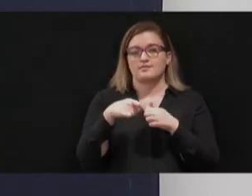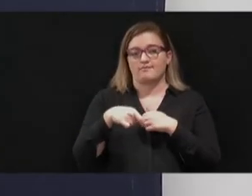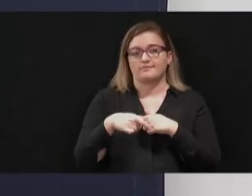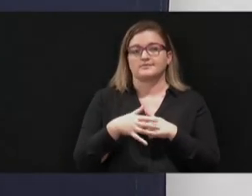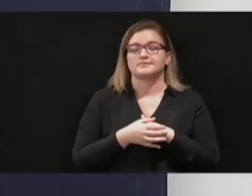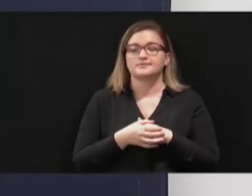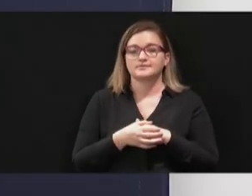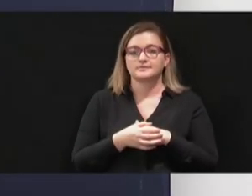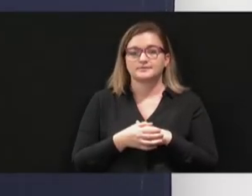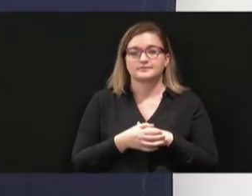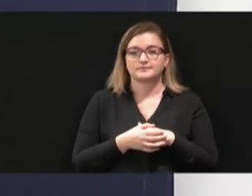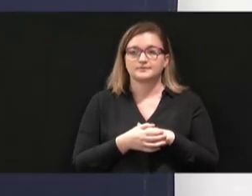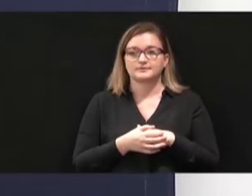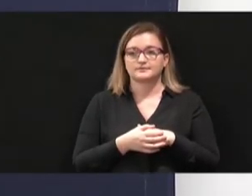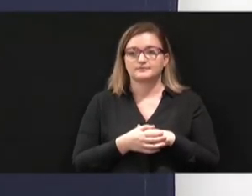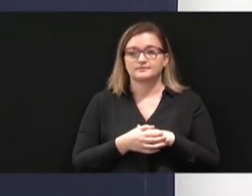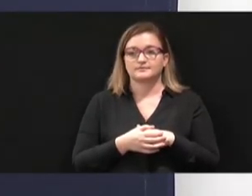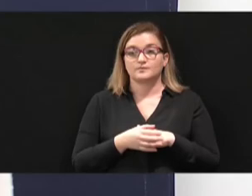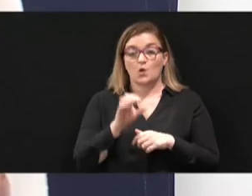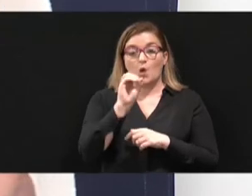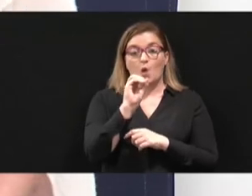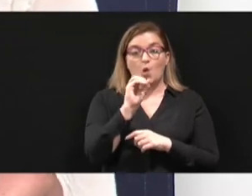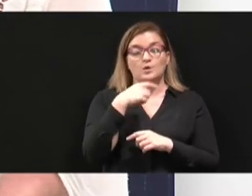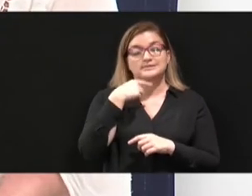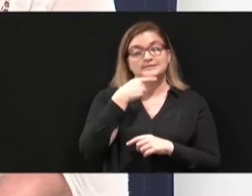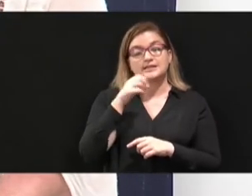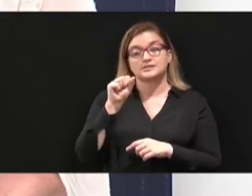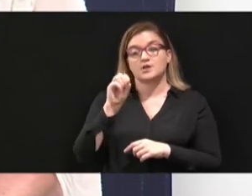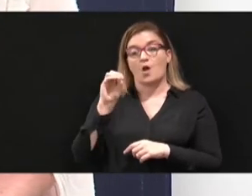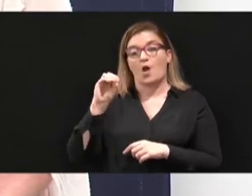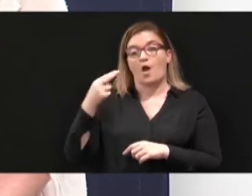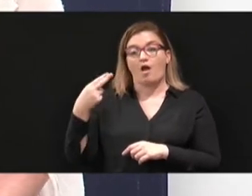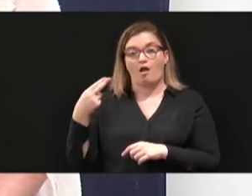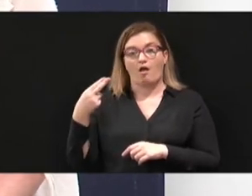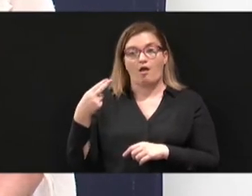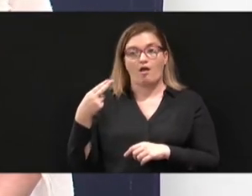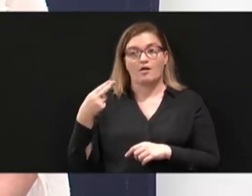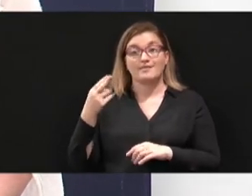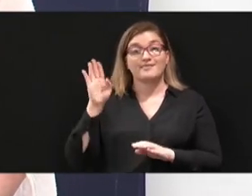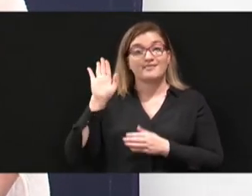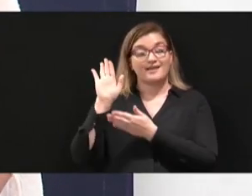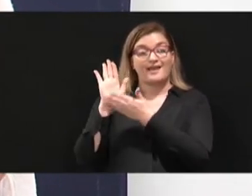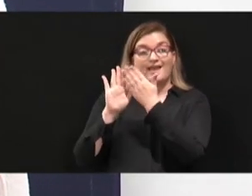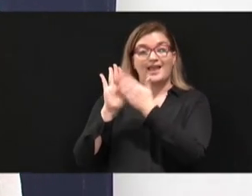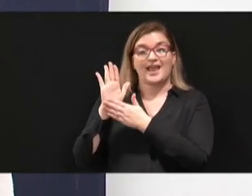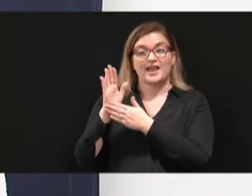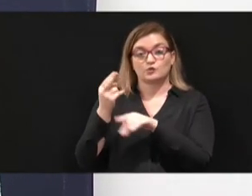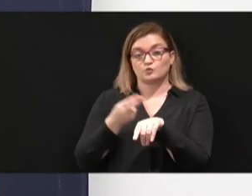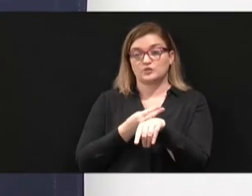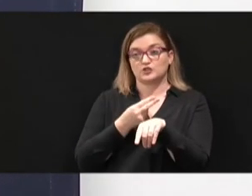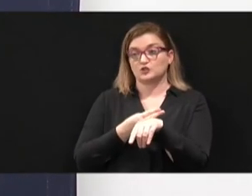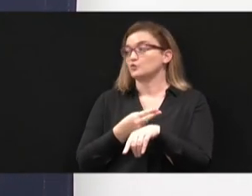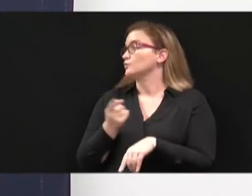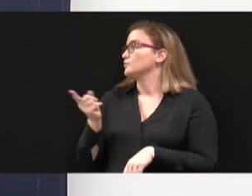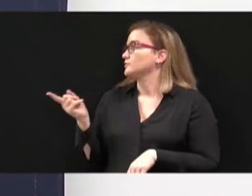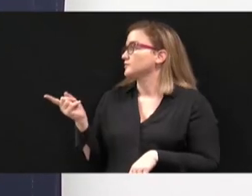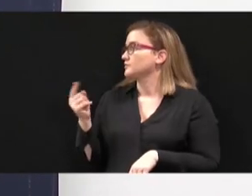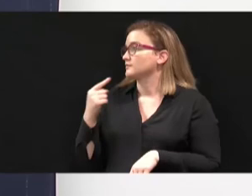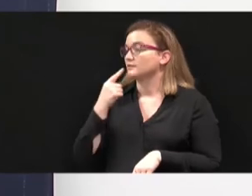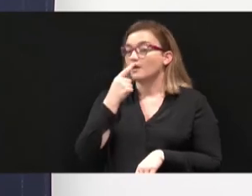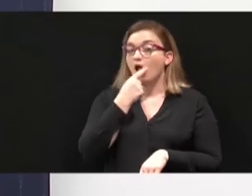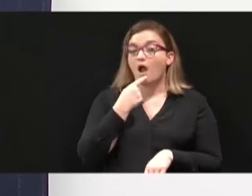Okay, so when we're teaching that O says ah, the signal, the hand signal that we use is when we say